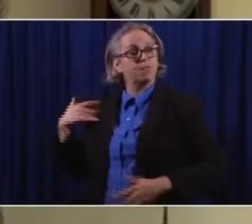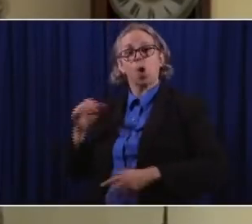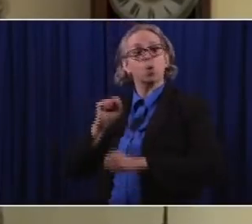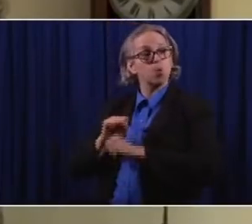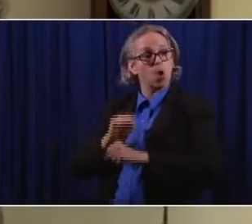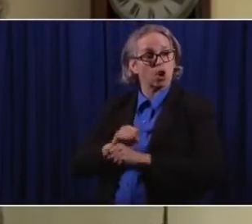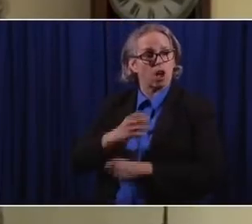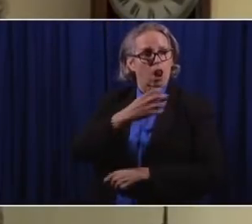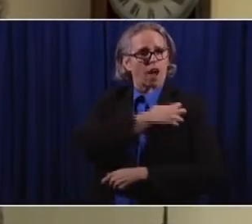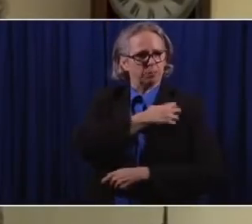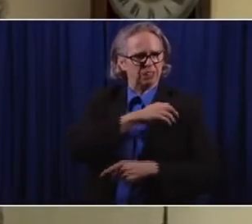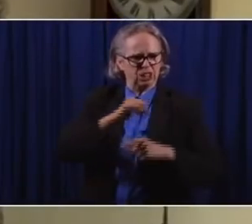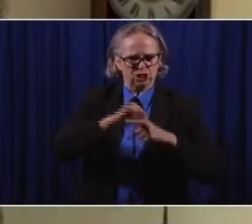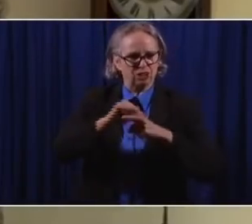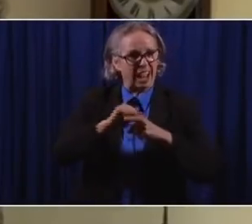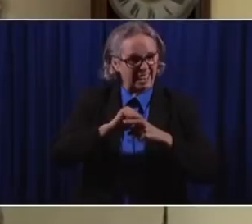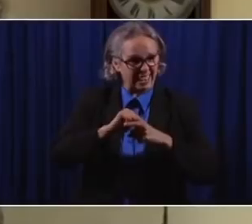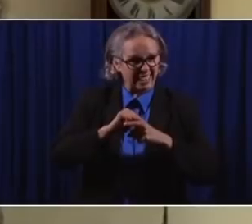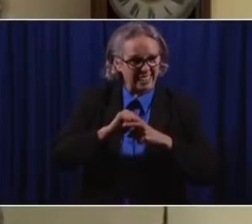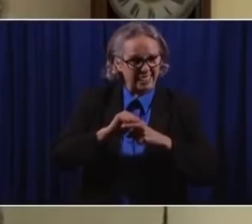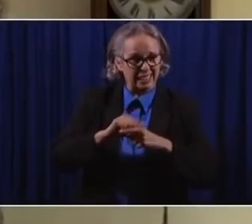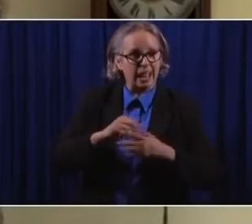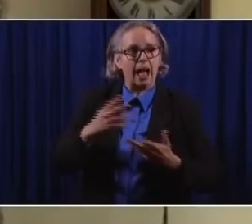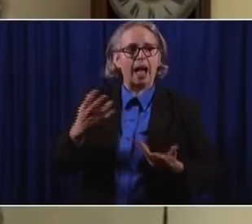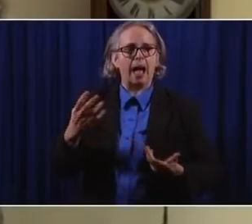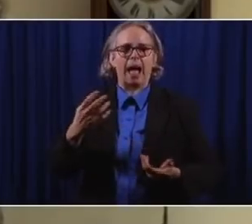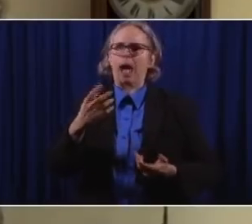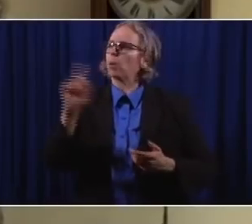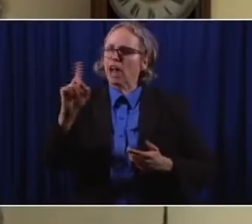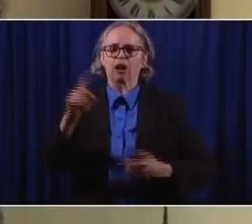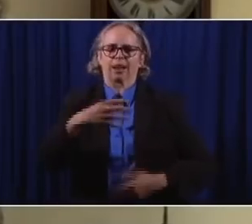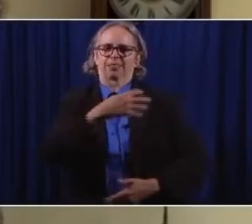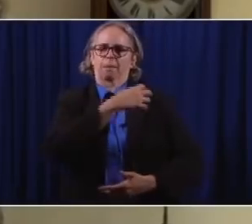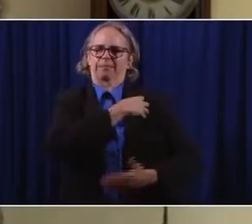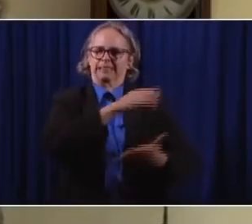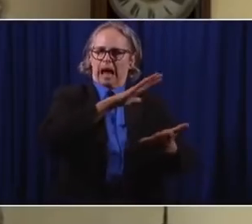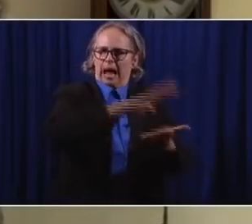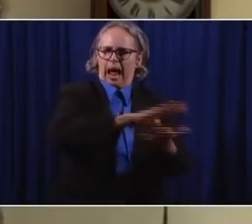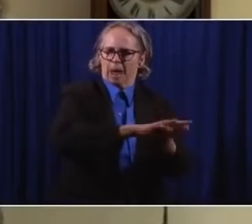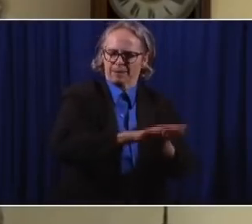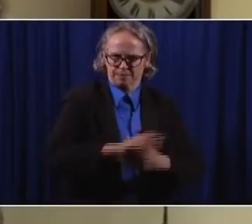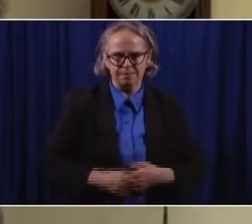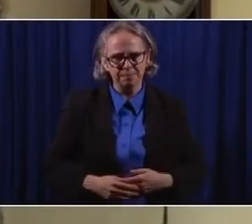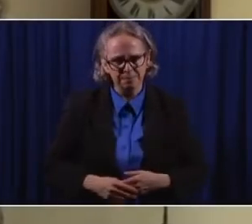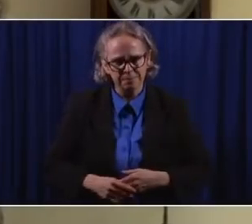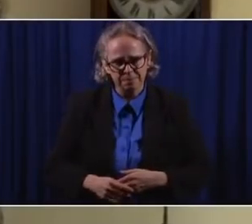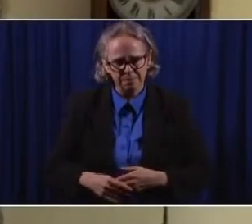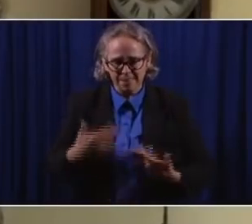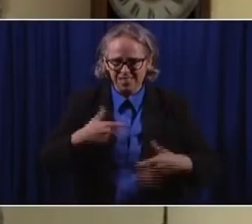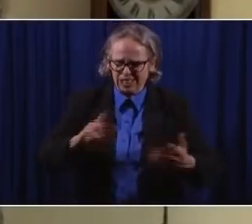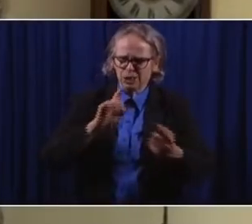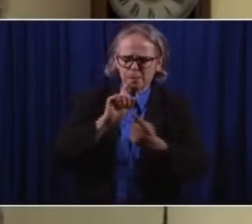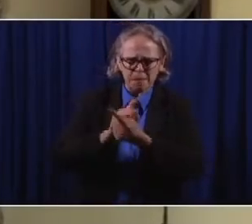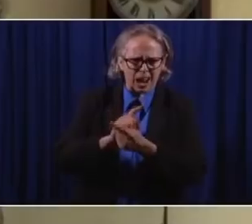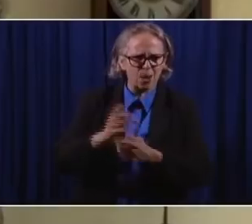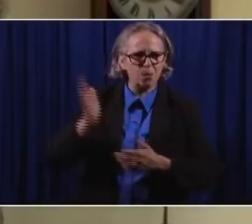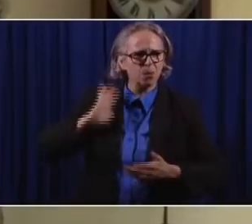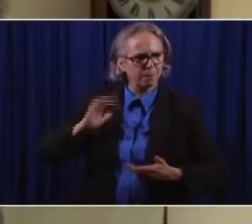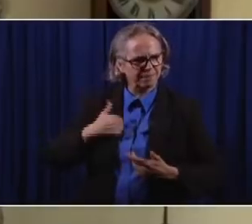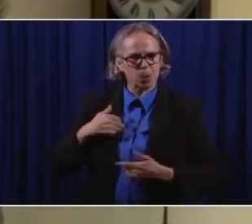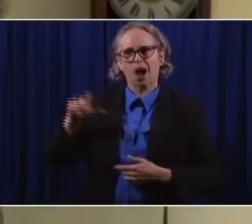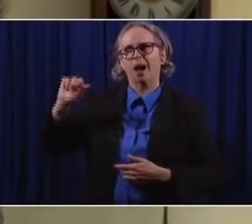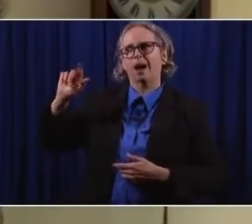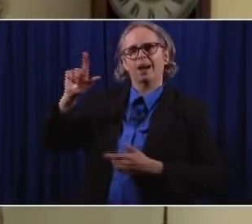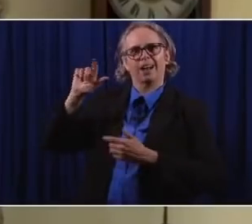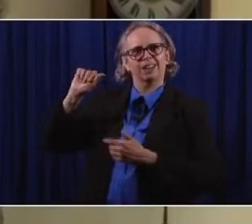Peace Officer Training Academy, which is when I first got to know her when I was the Attorney General. She is also an officer for the